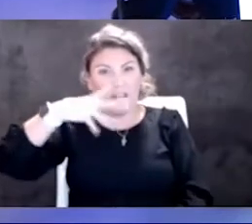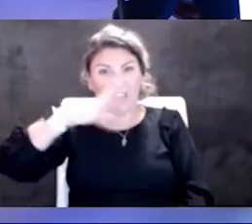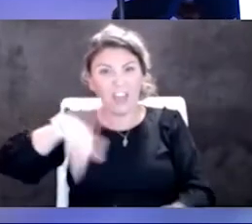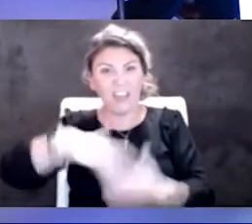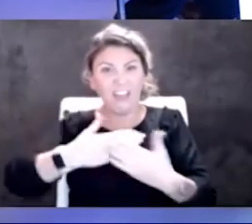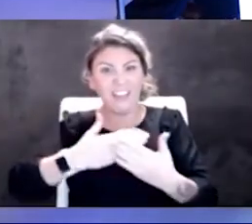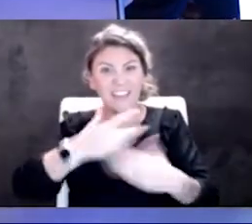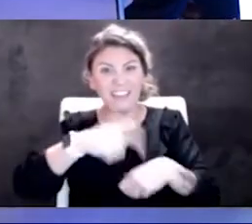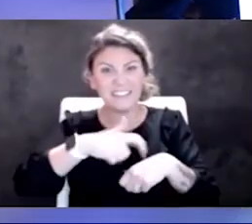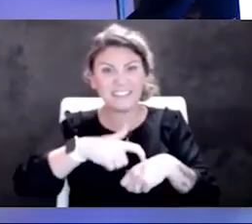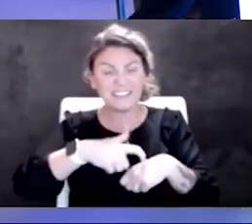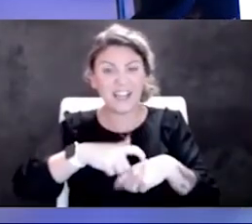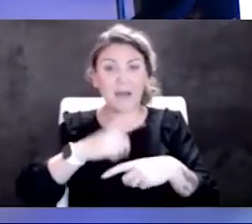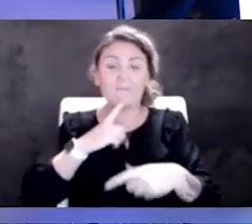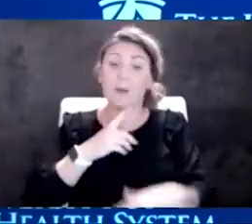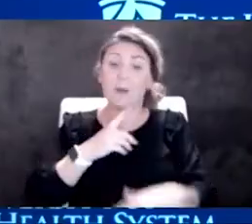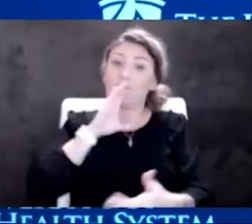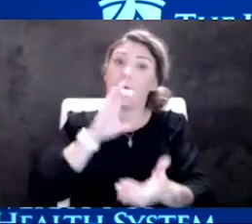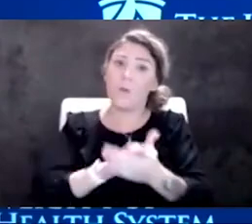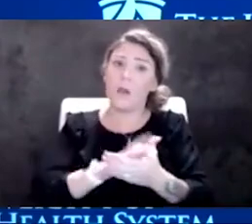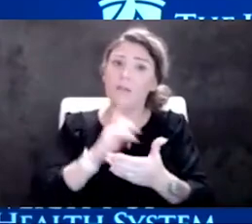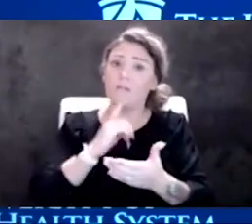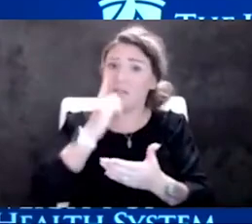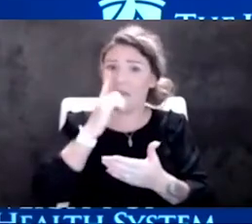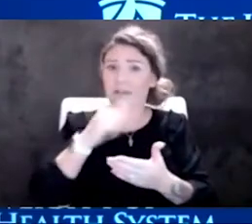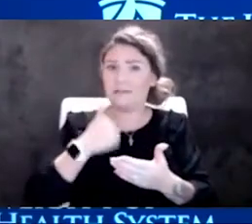My wife, well, my wife probably thinks that a lot of boogers, but